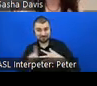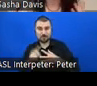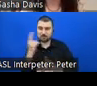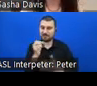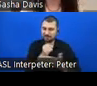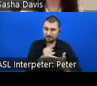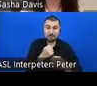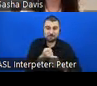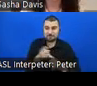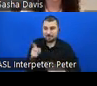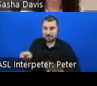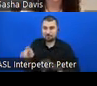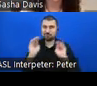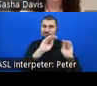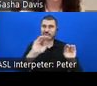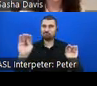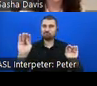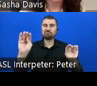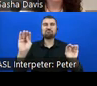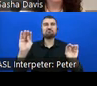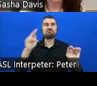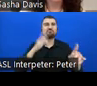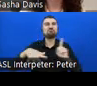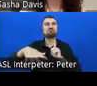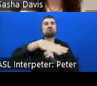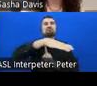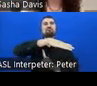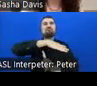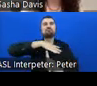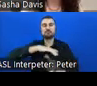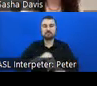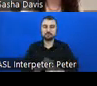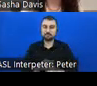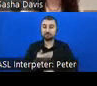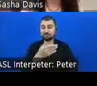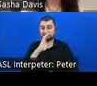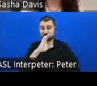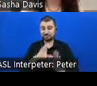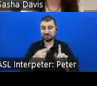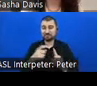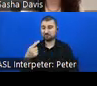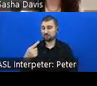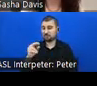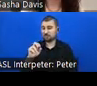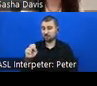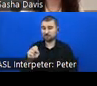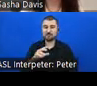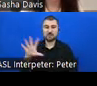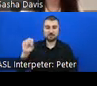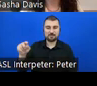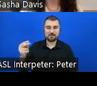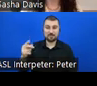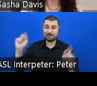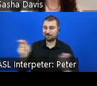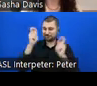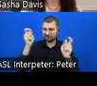by them was surrounding him. So here is a photo from the Gross's 50th anniversary party.